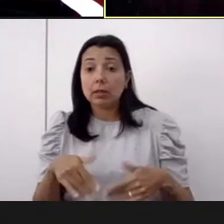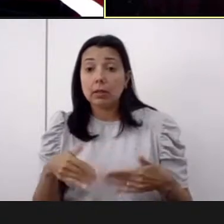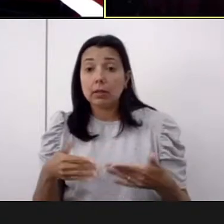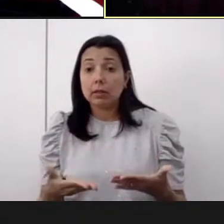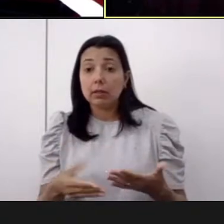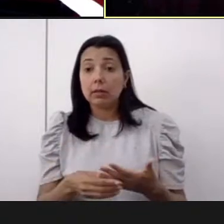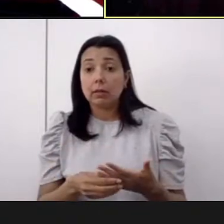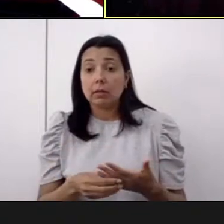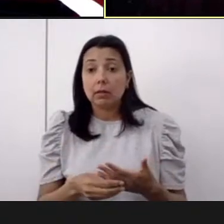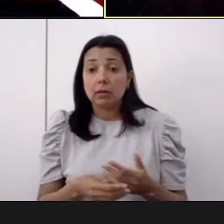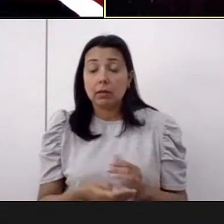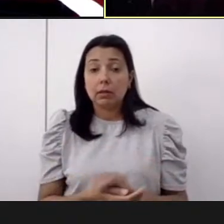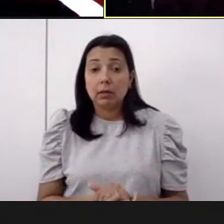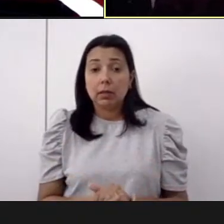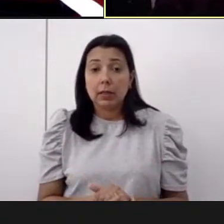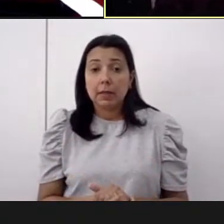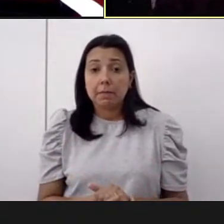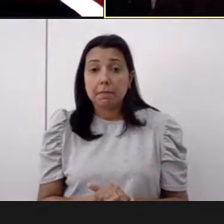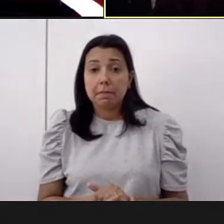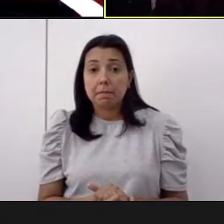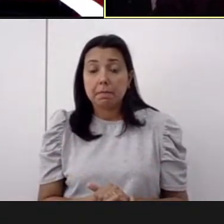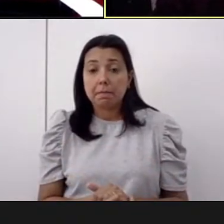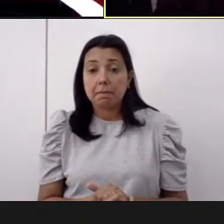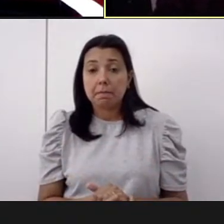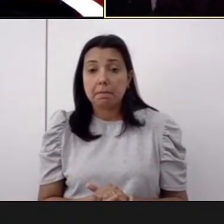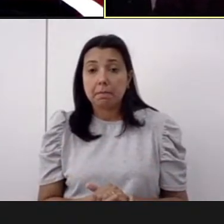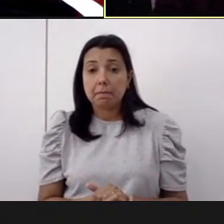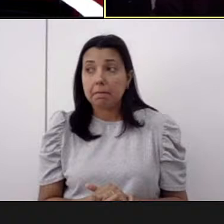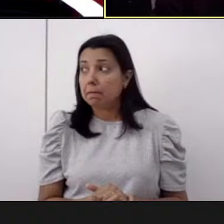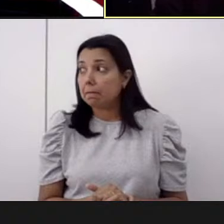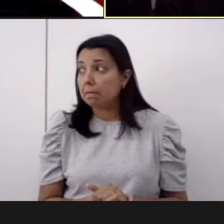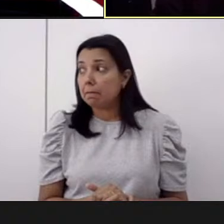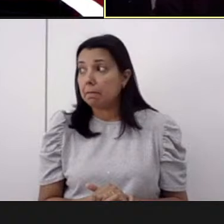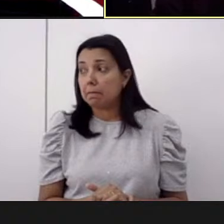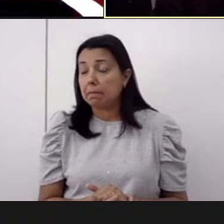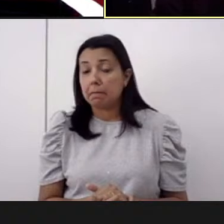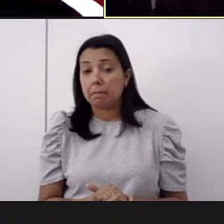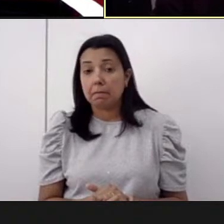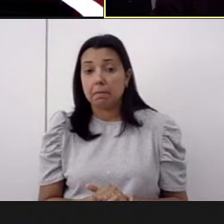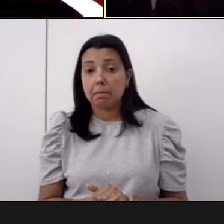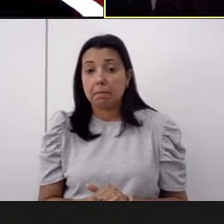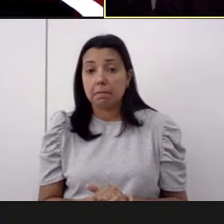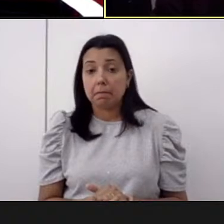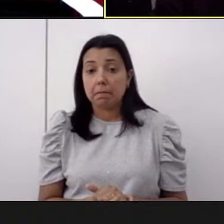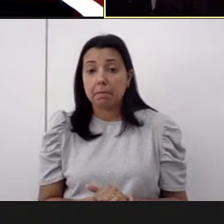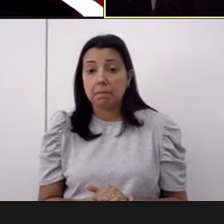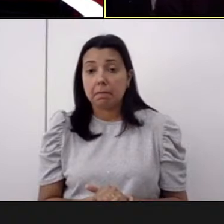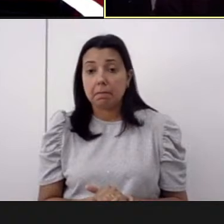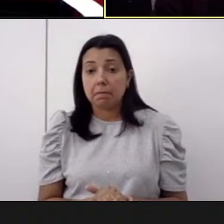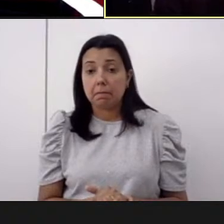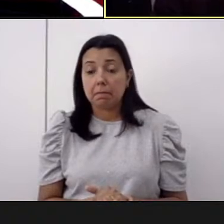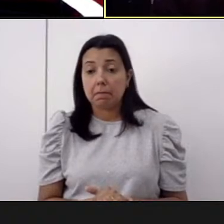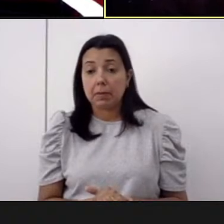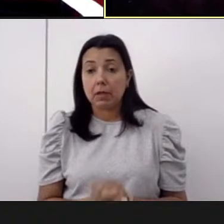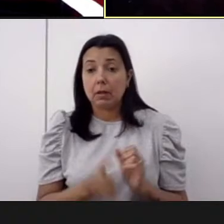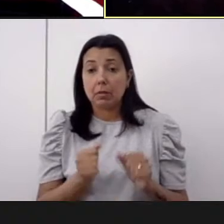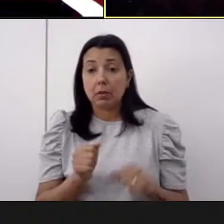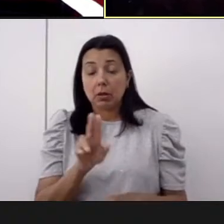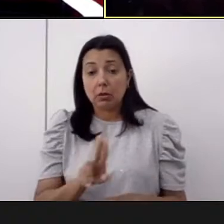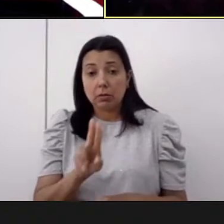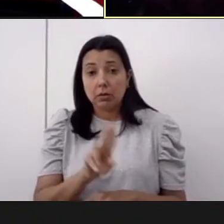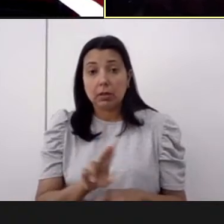term can also be used, applied for the French